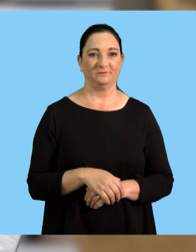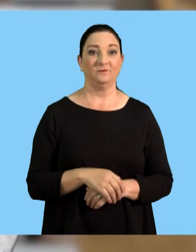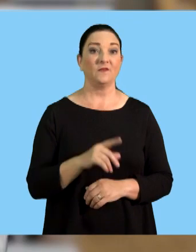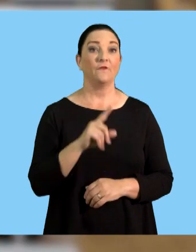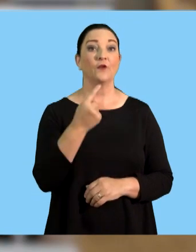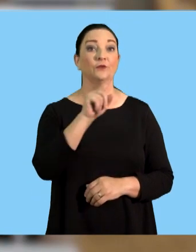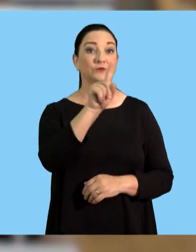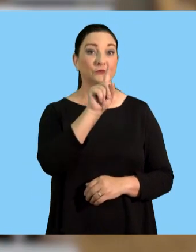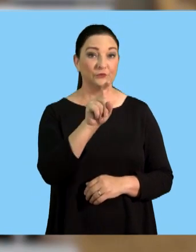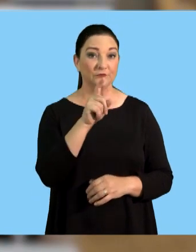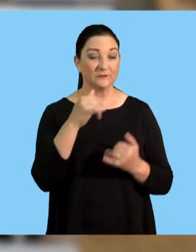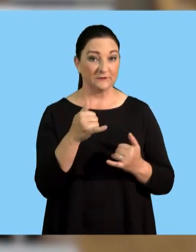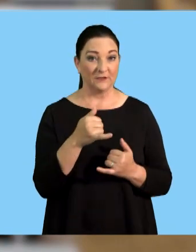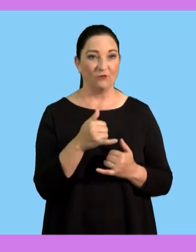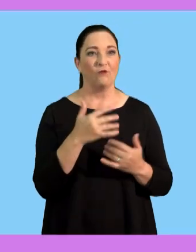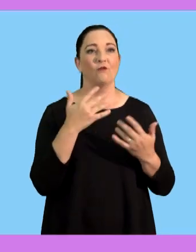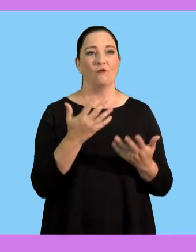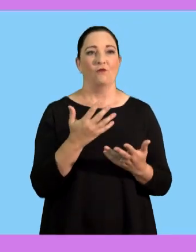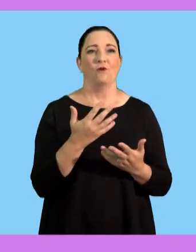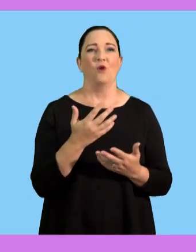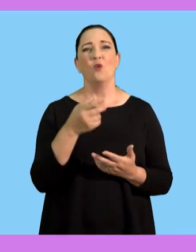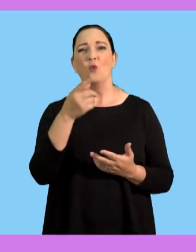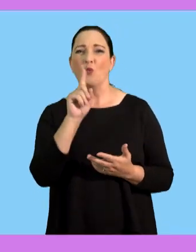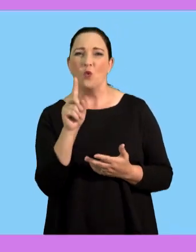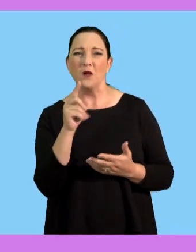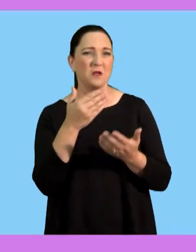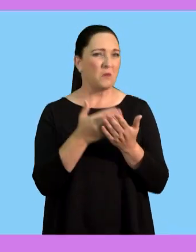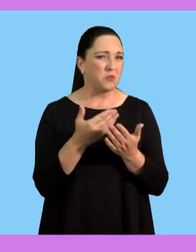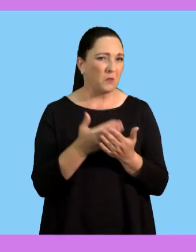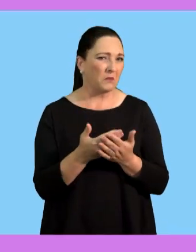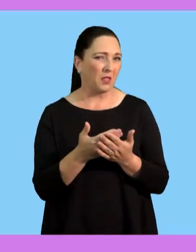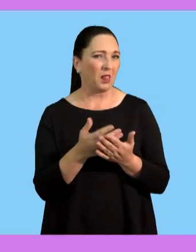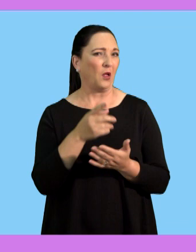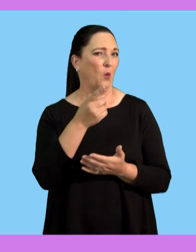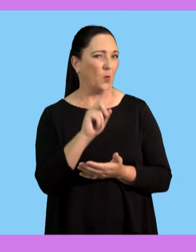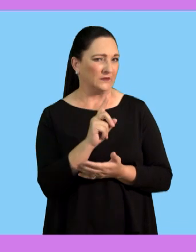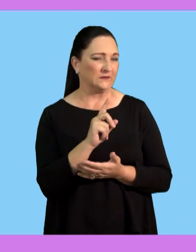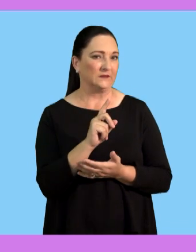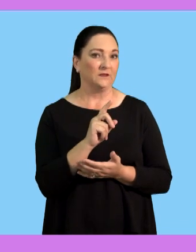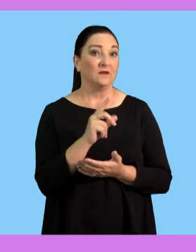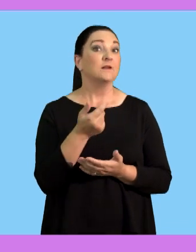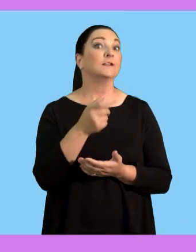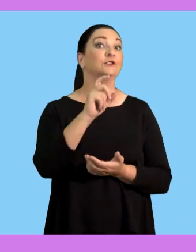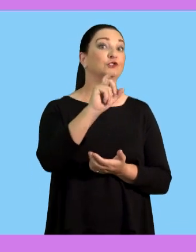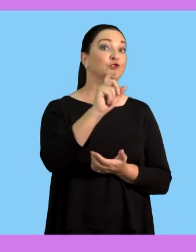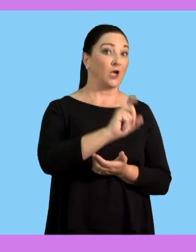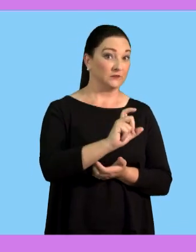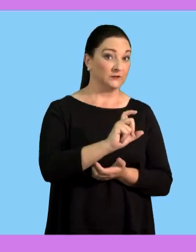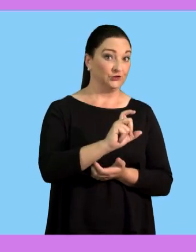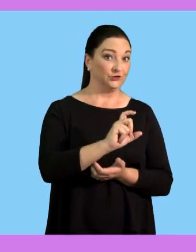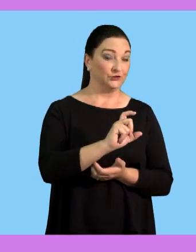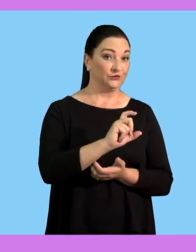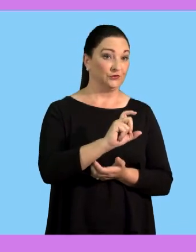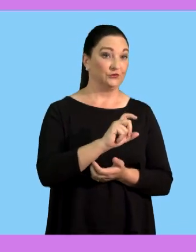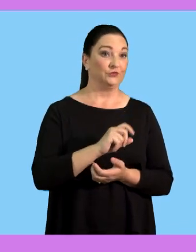here, define the term probability. Remember we said probability is the chance, and I'm going to write it down